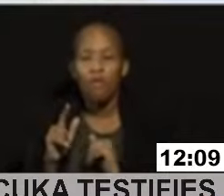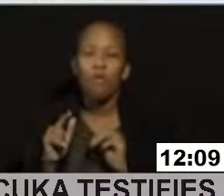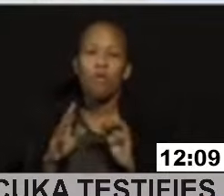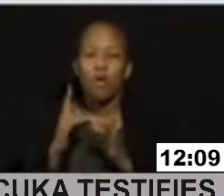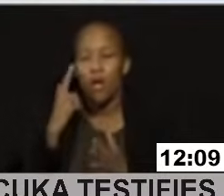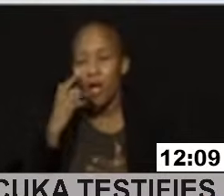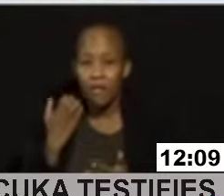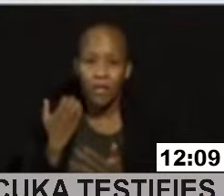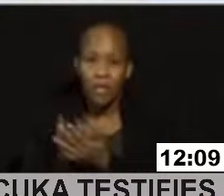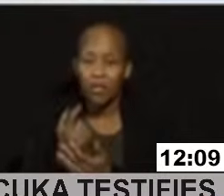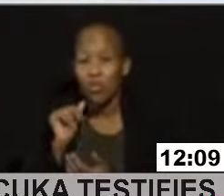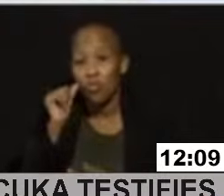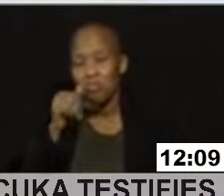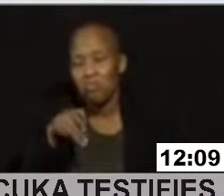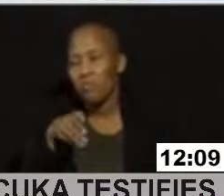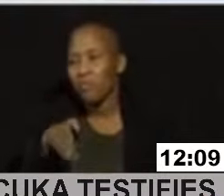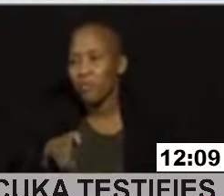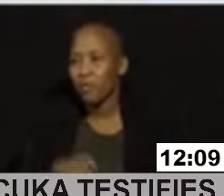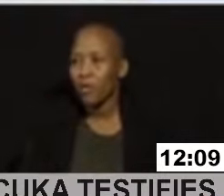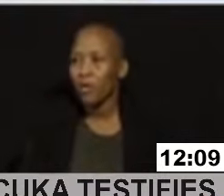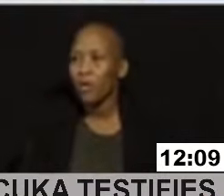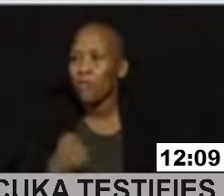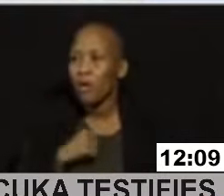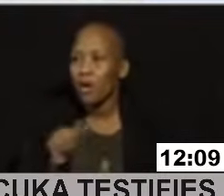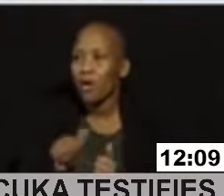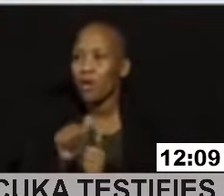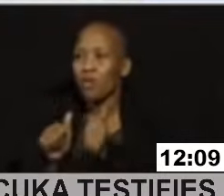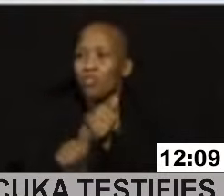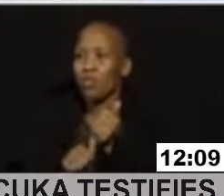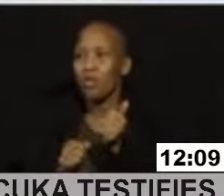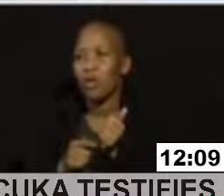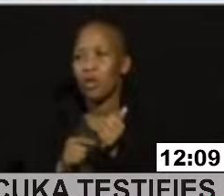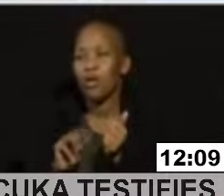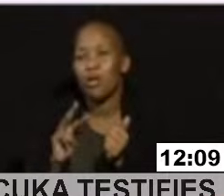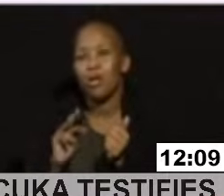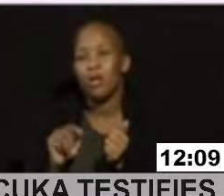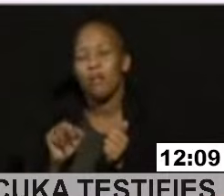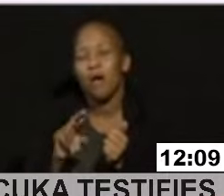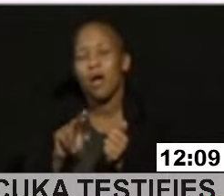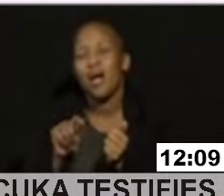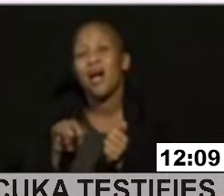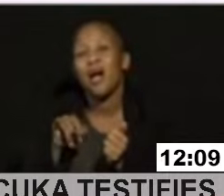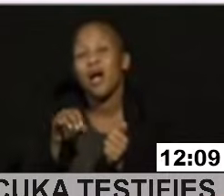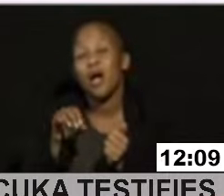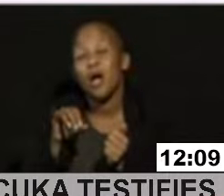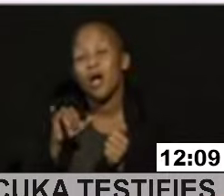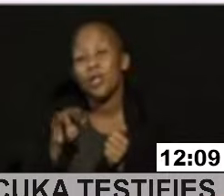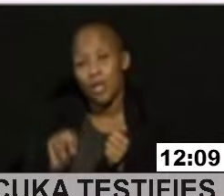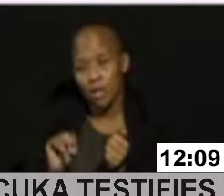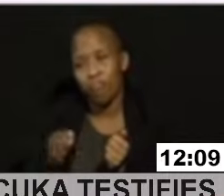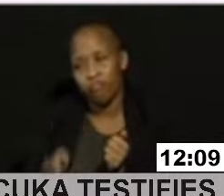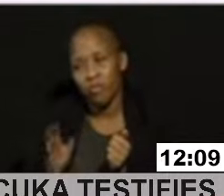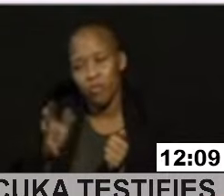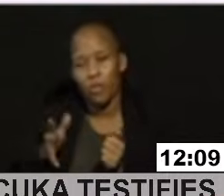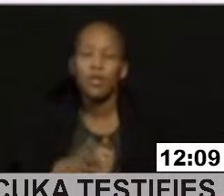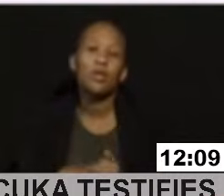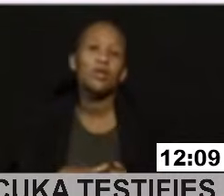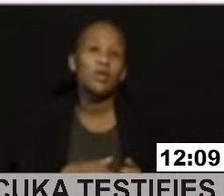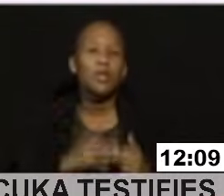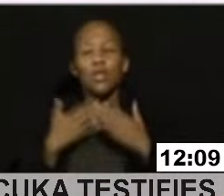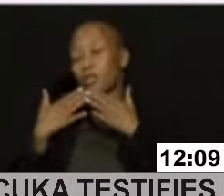this week. But my learned junior and the rest of my team will be present. Okay. Thank you for alerting us to